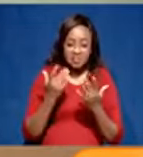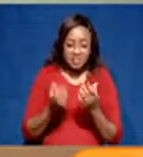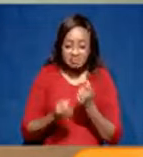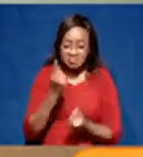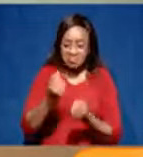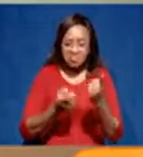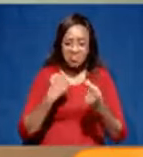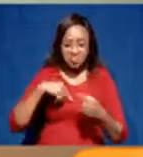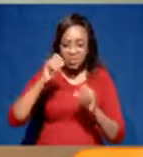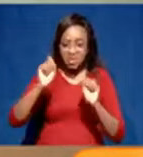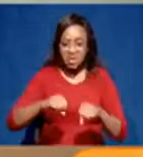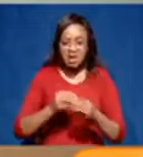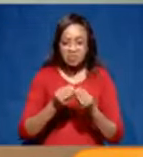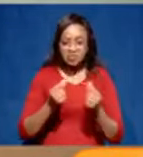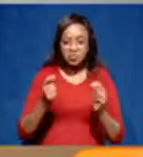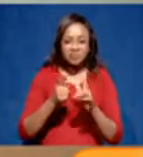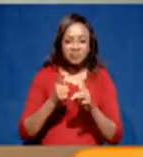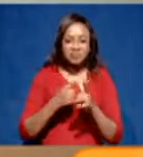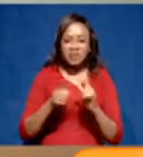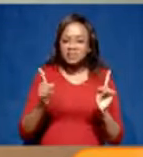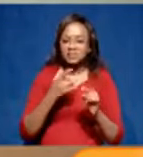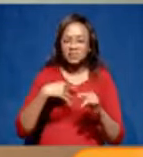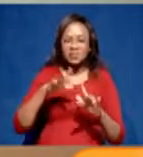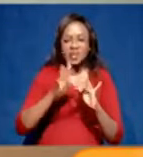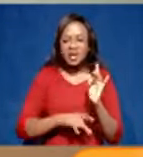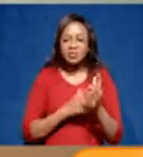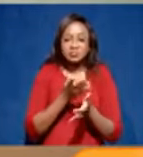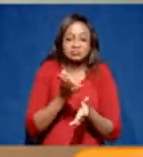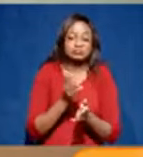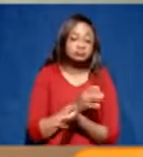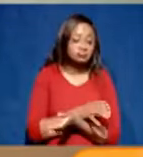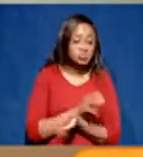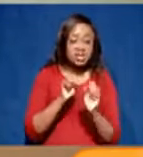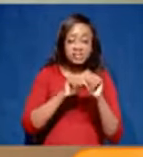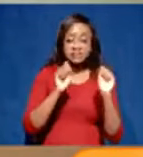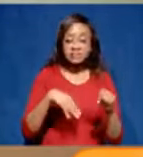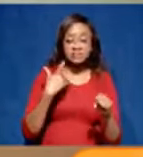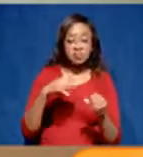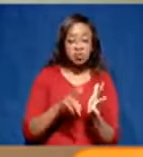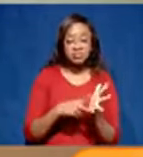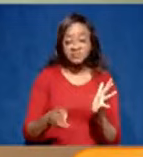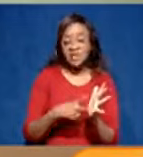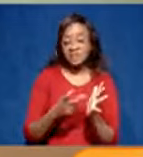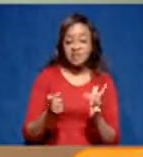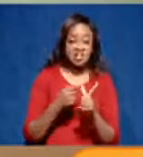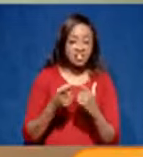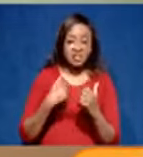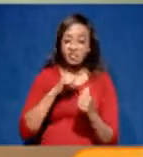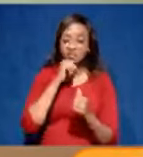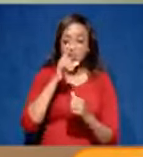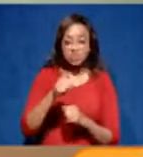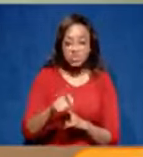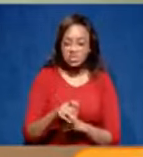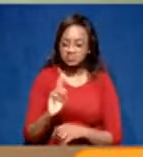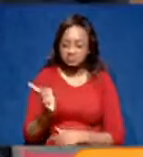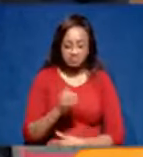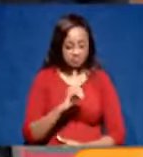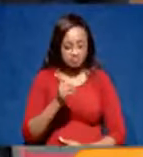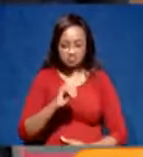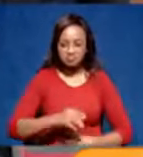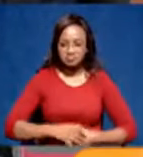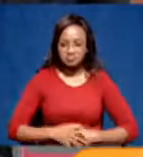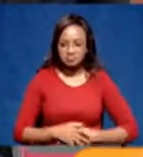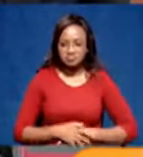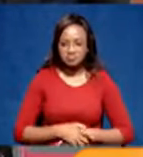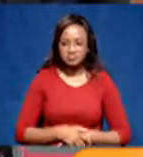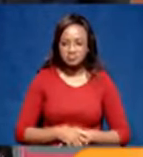able to mitigate. But we are not going to sit back and say, since systems fail, so we are not going to have a system. That will be responsible okay. of us. Okay. Of